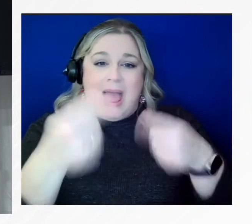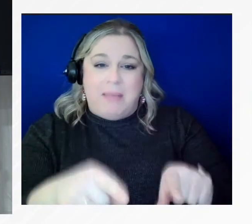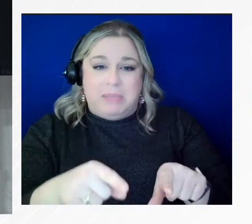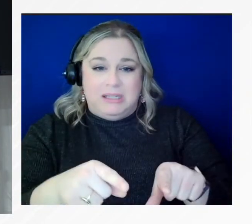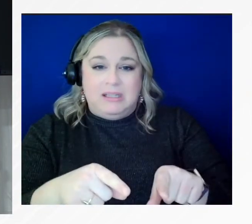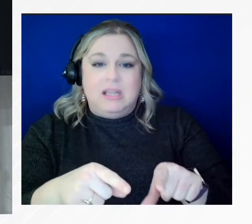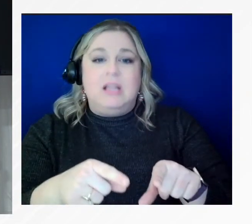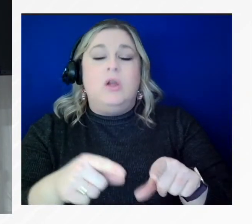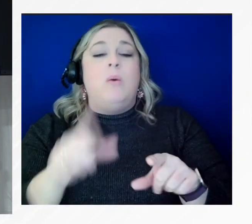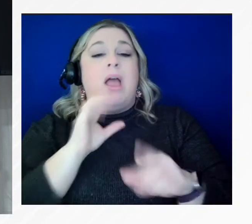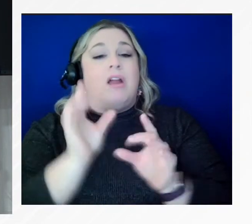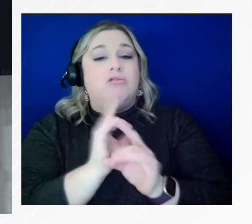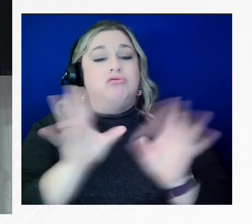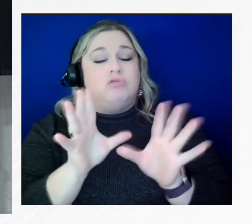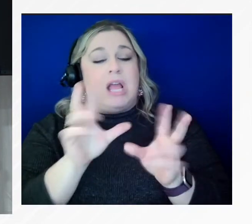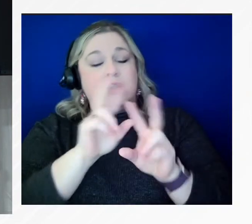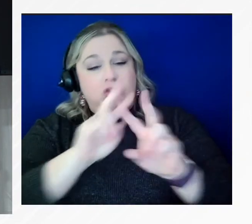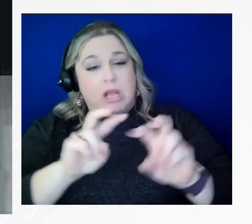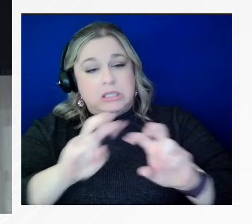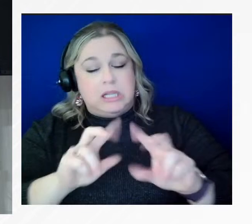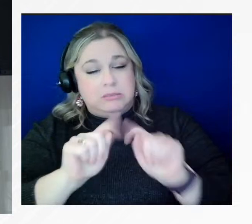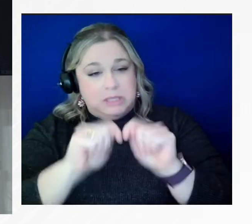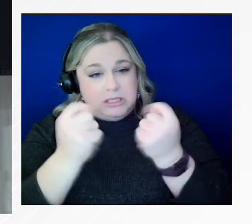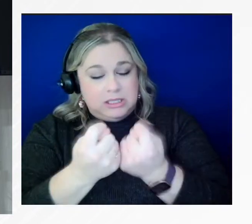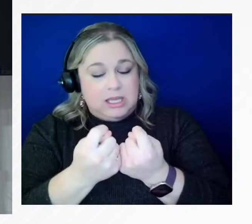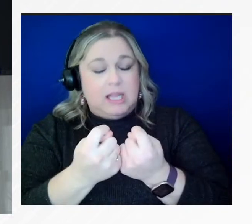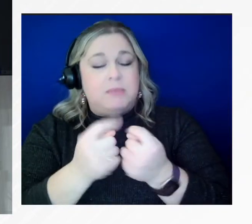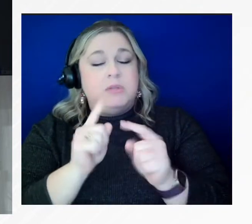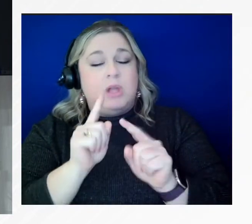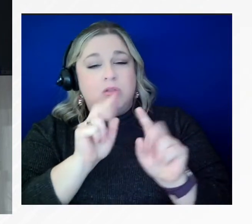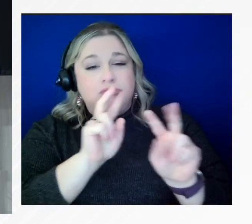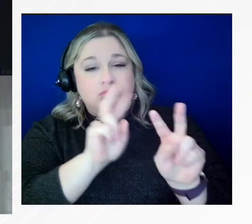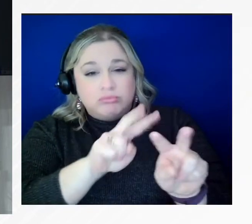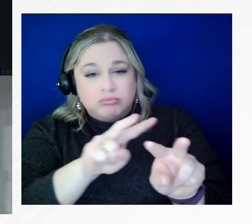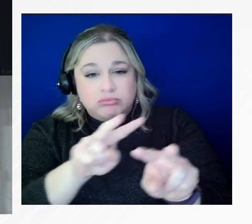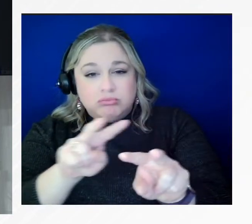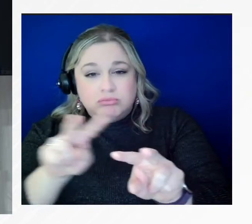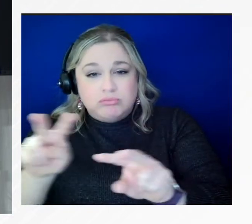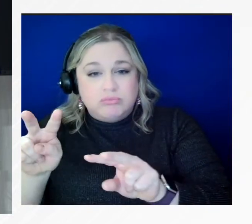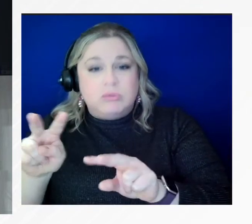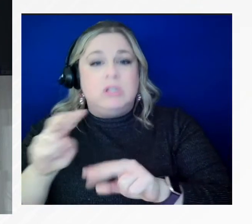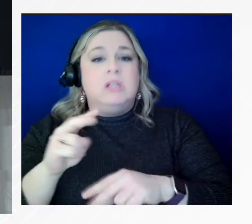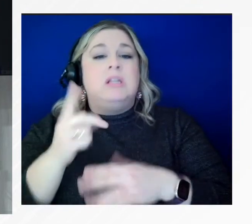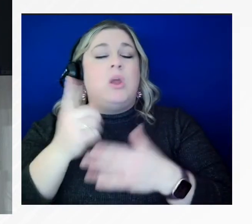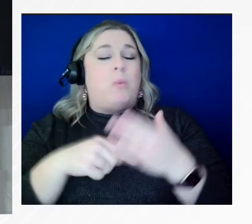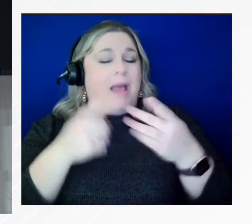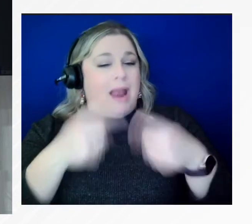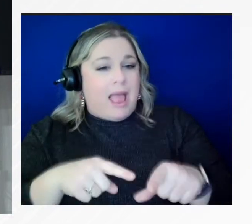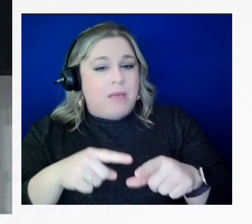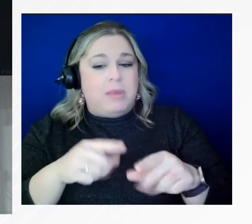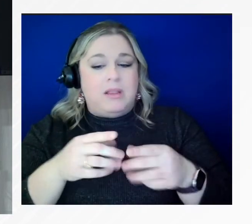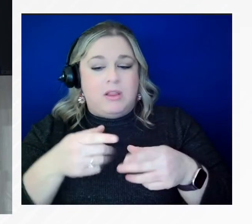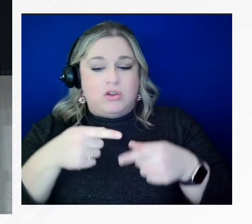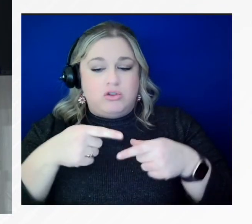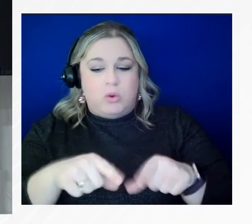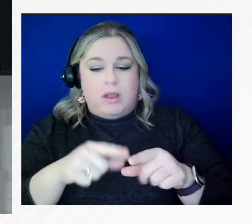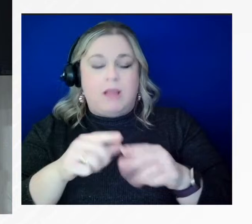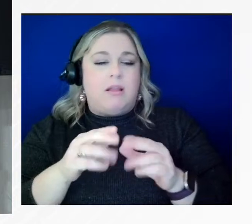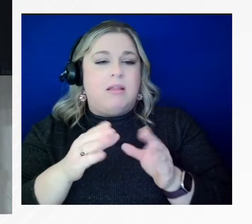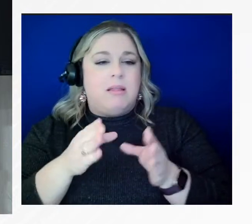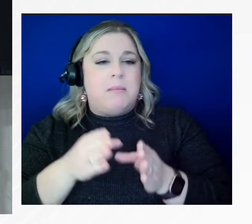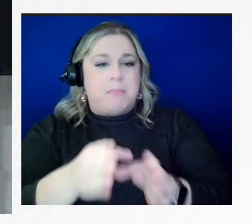assessment teams go out to assess the different structures that were involved in the path of the fire. They